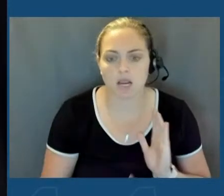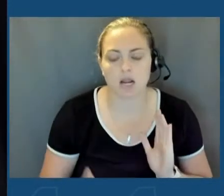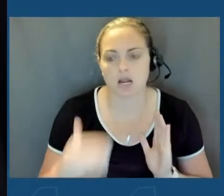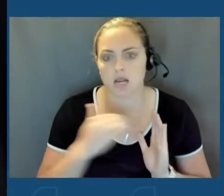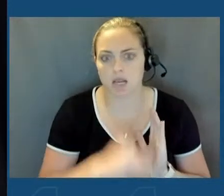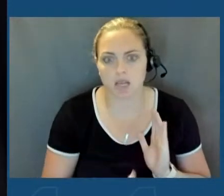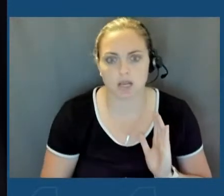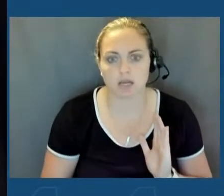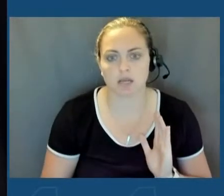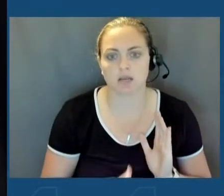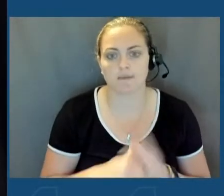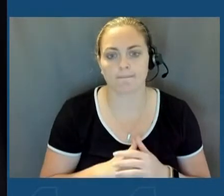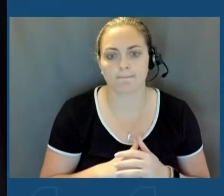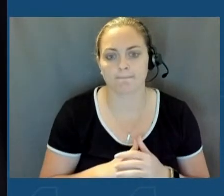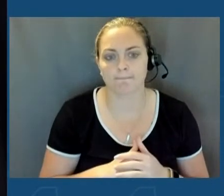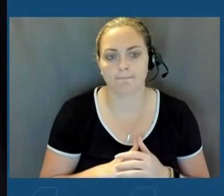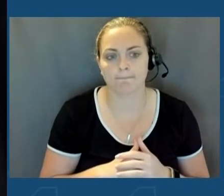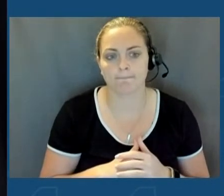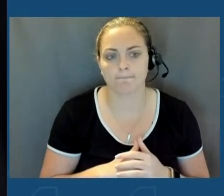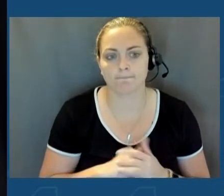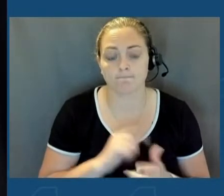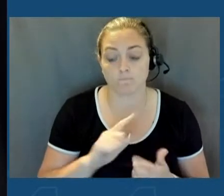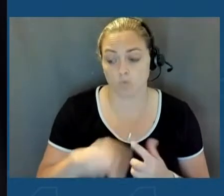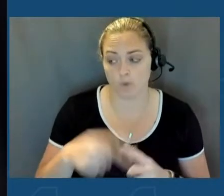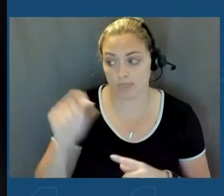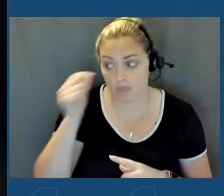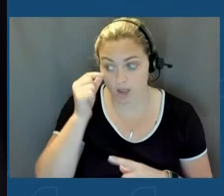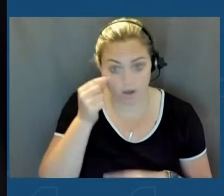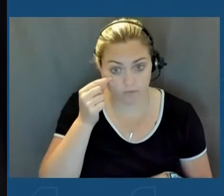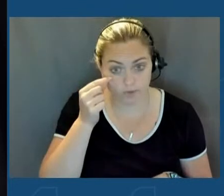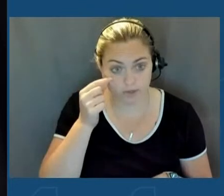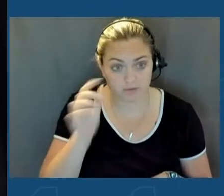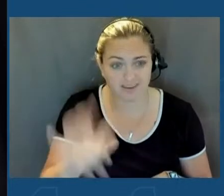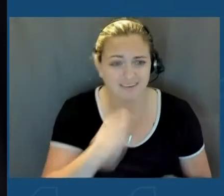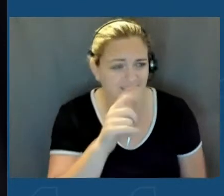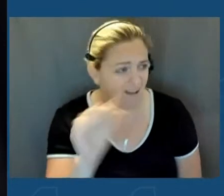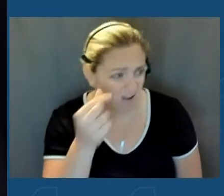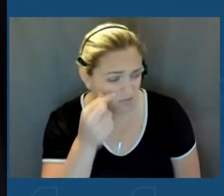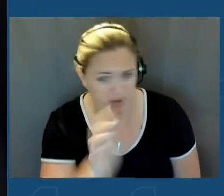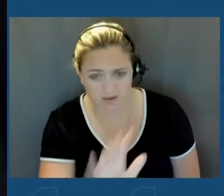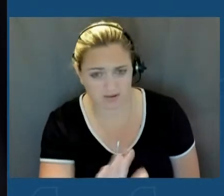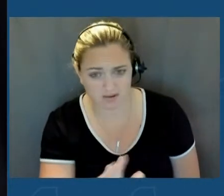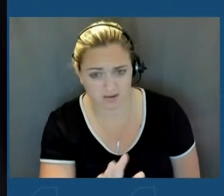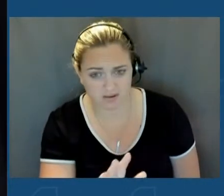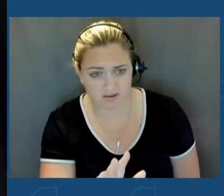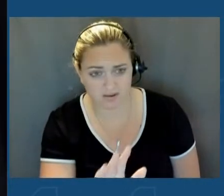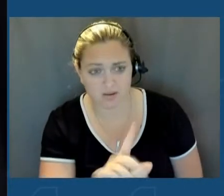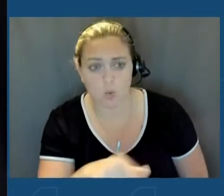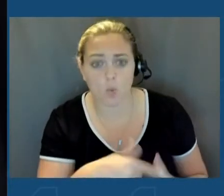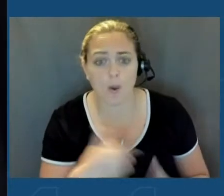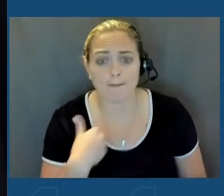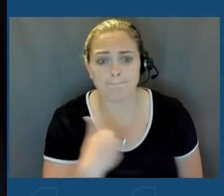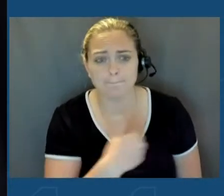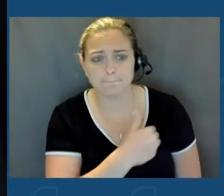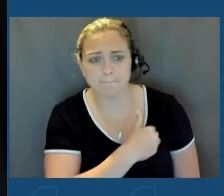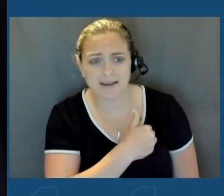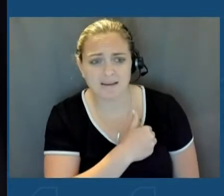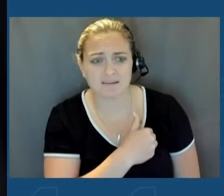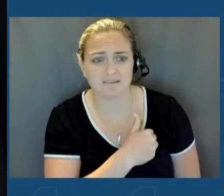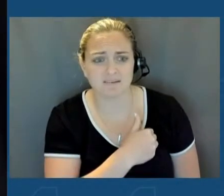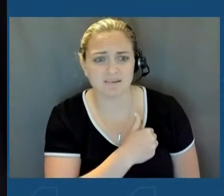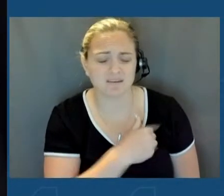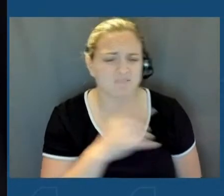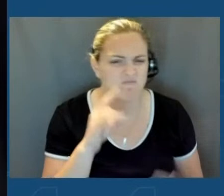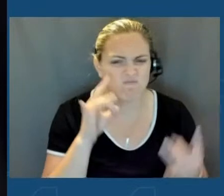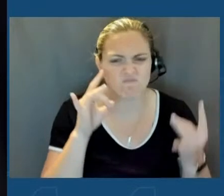again when government, no, not government, when members of a feckless,